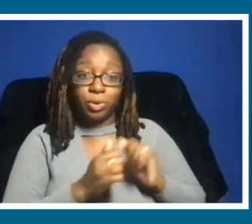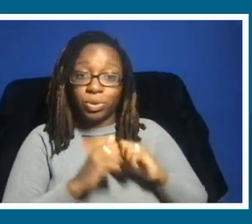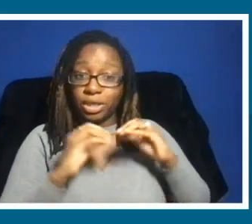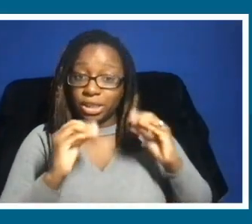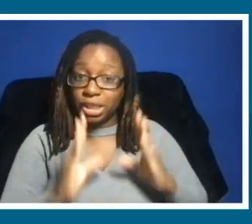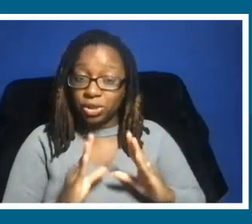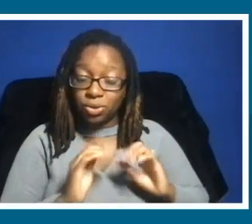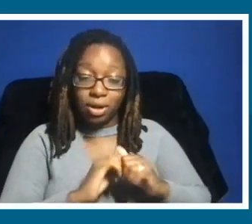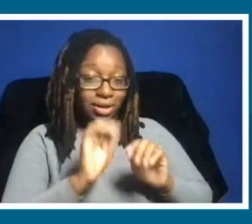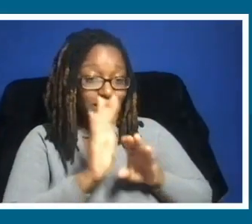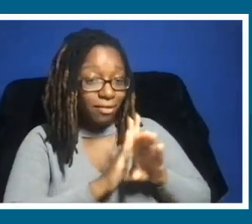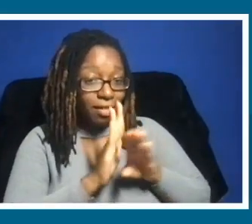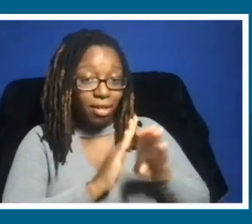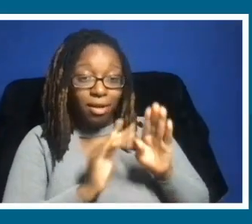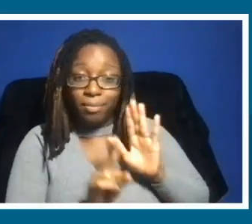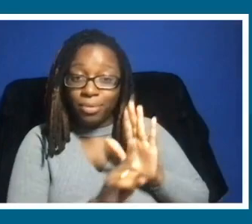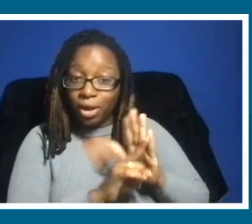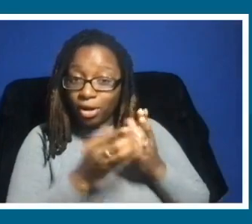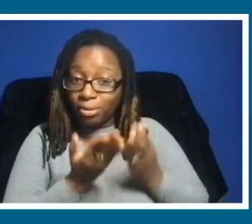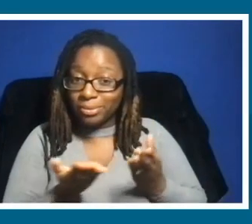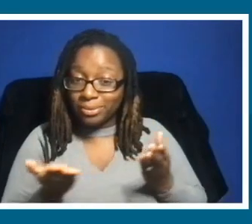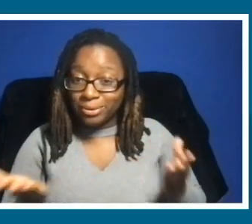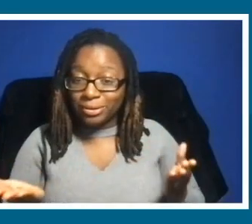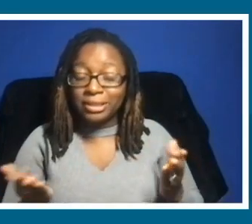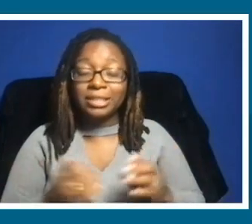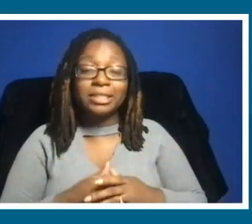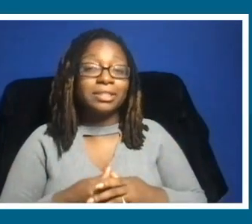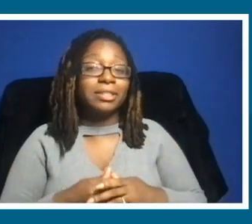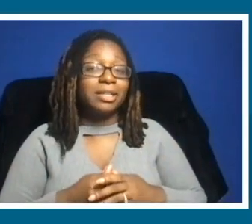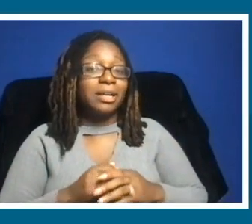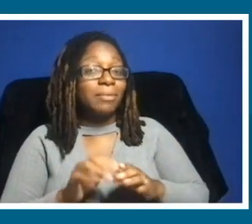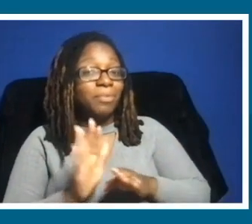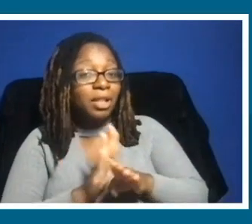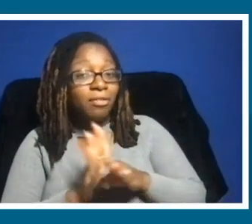those materials, whether it's developing or creating